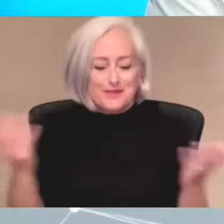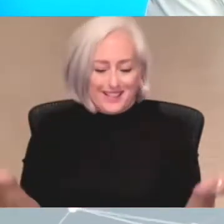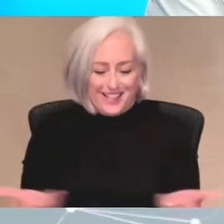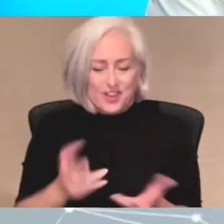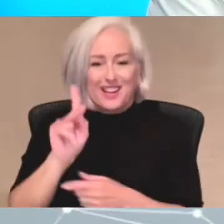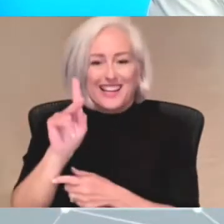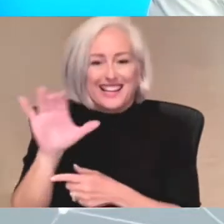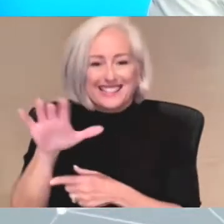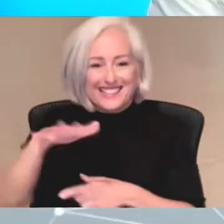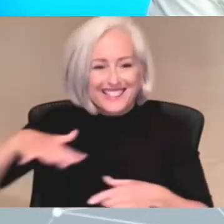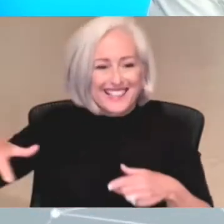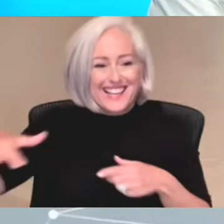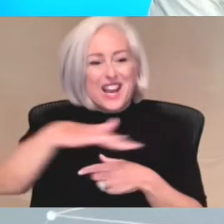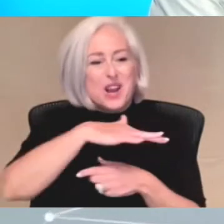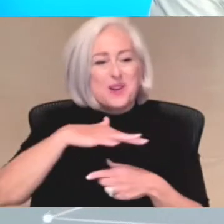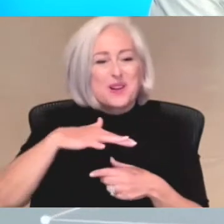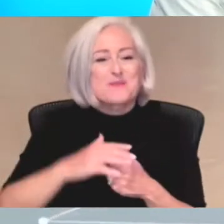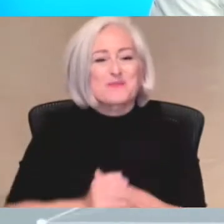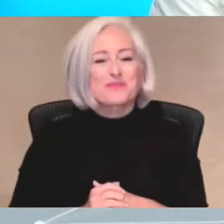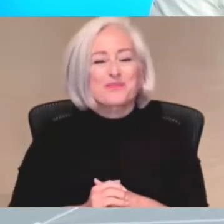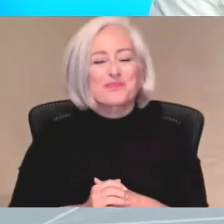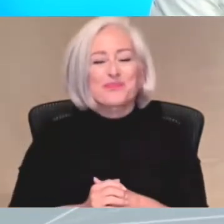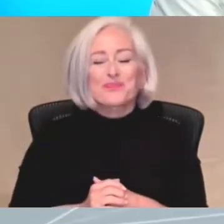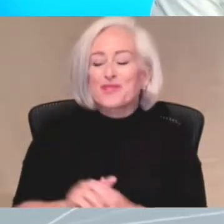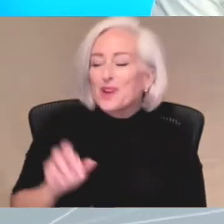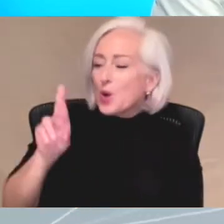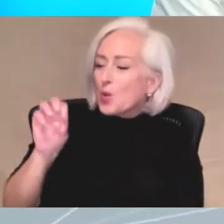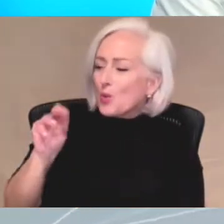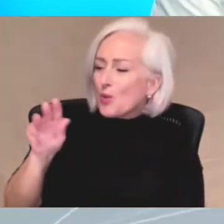great. Roma, how old are you